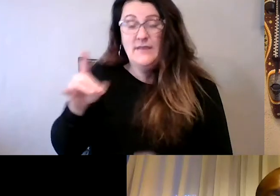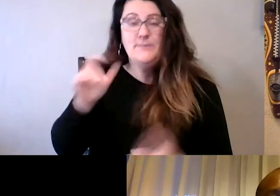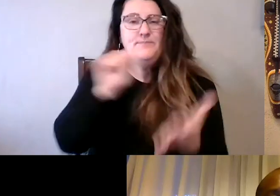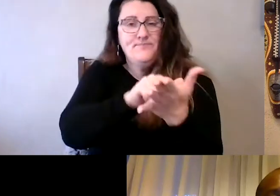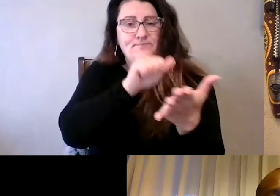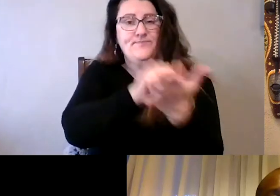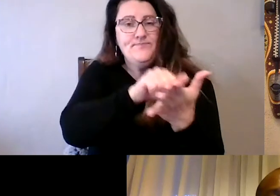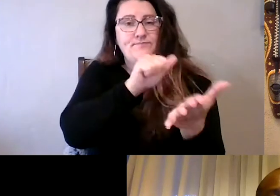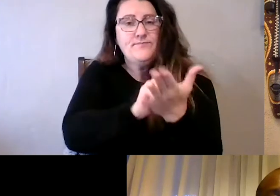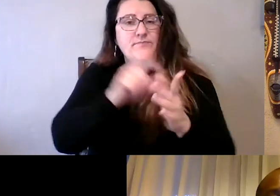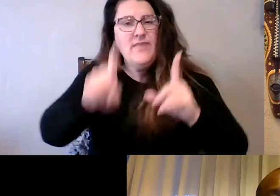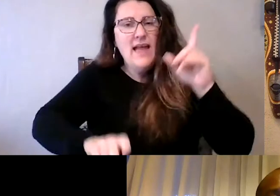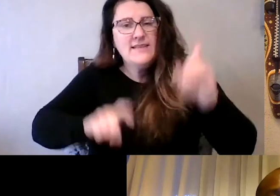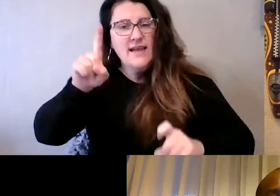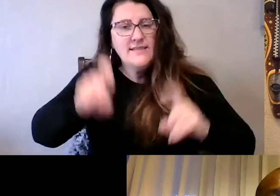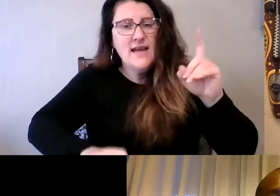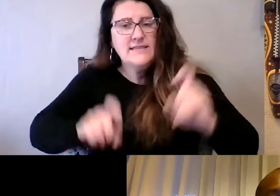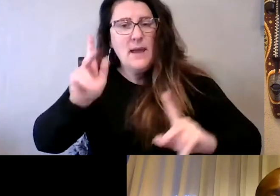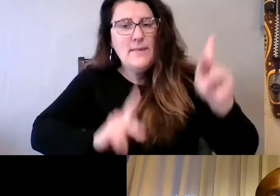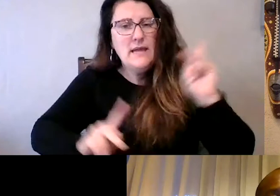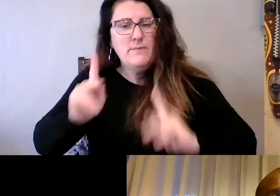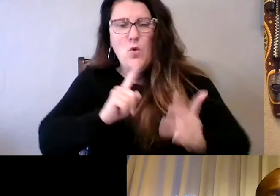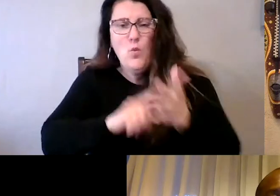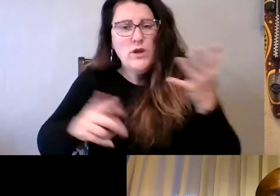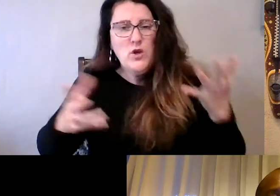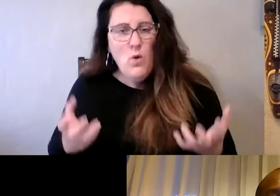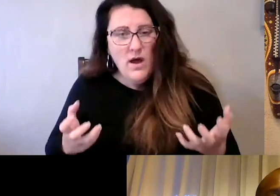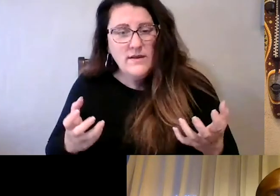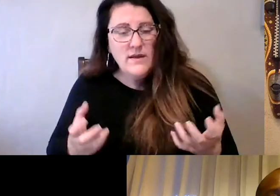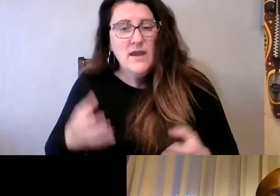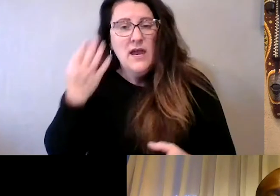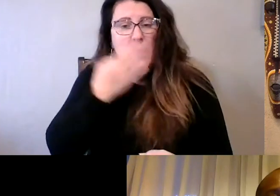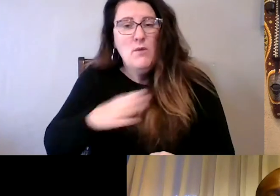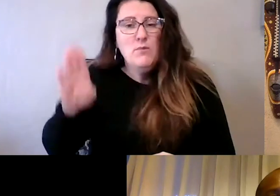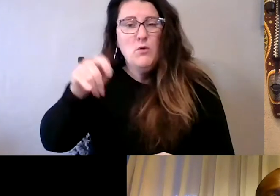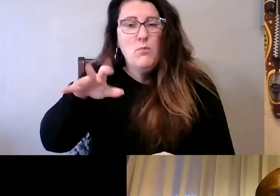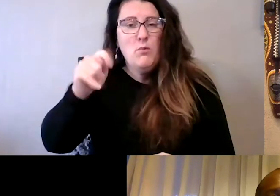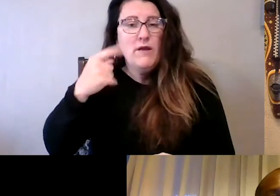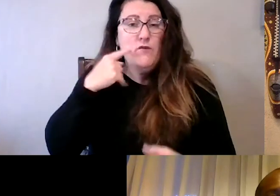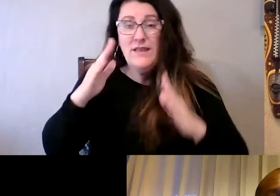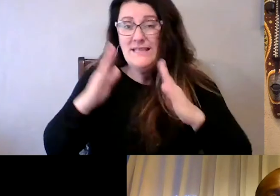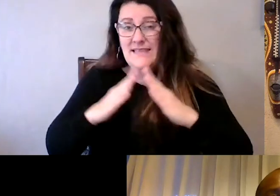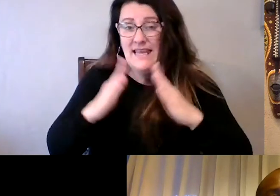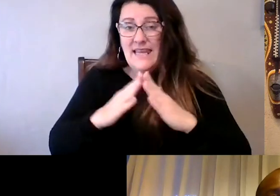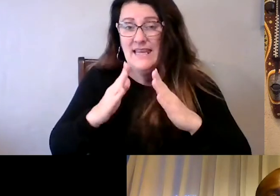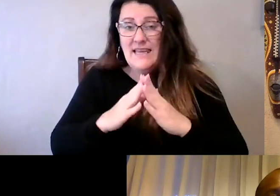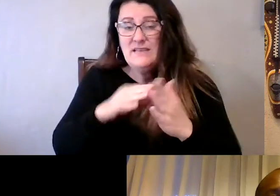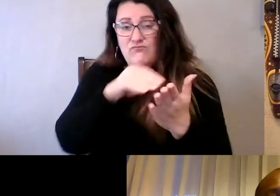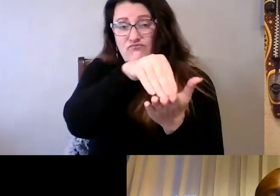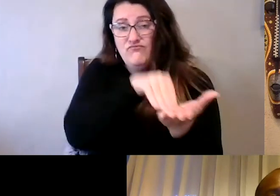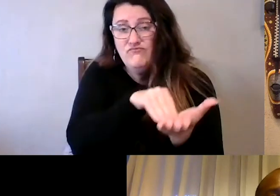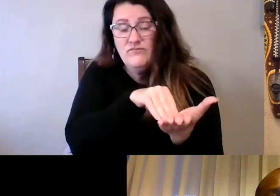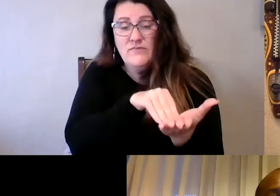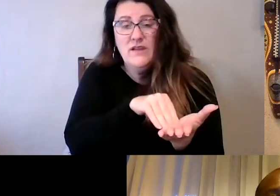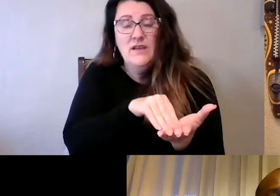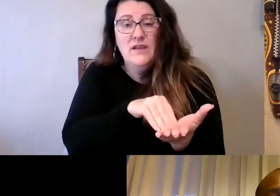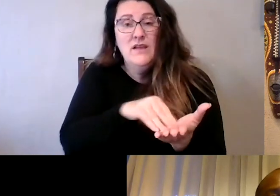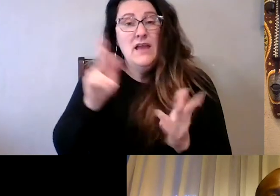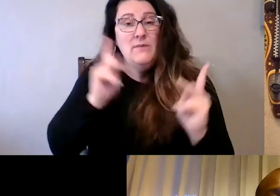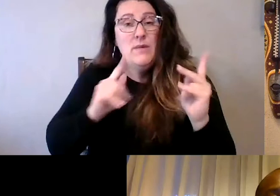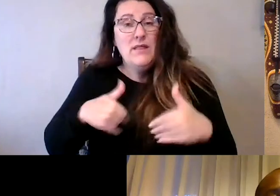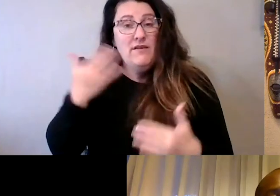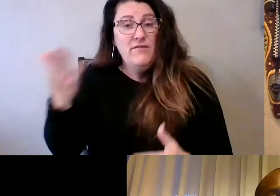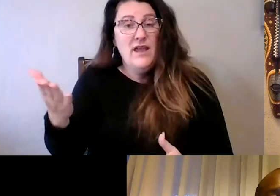canvases, really asking people what they want. They did a blueprint for the city, which they took thousands of residents in the